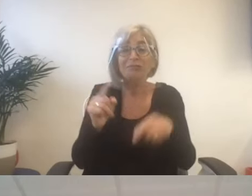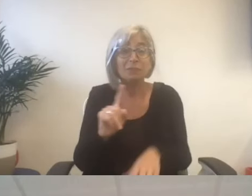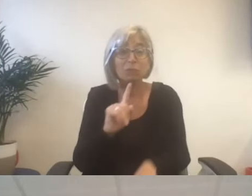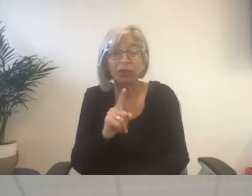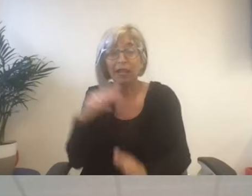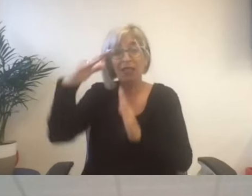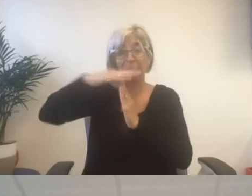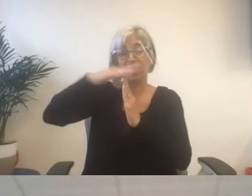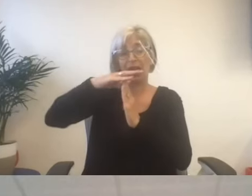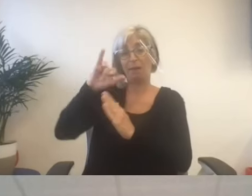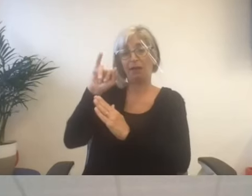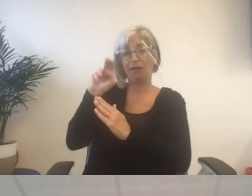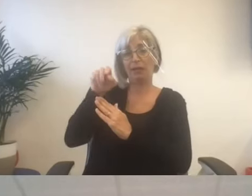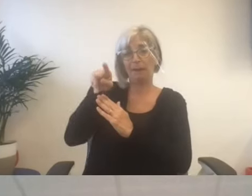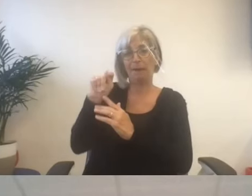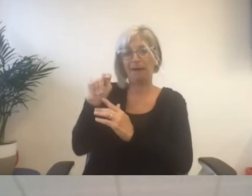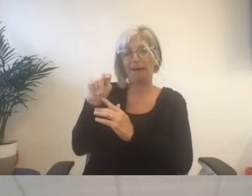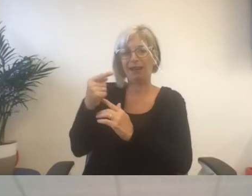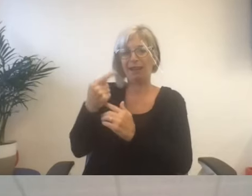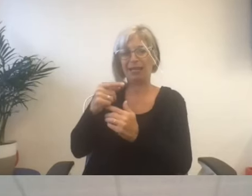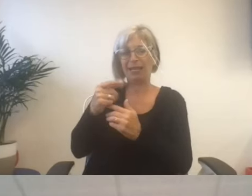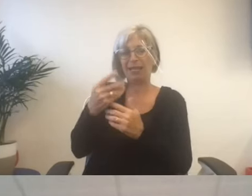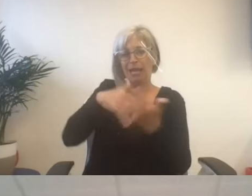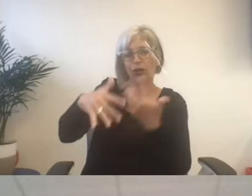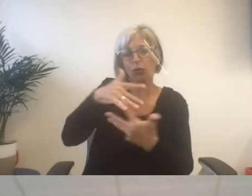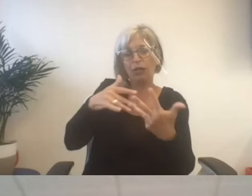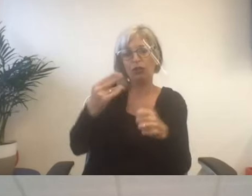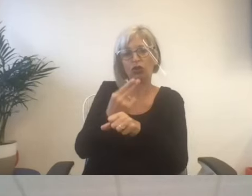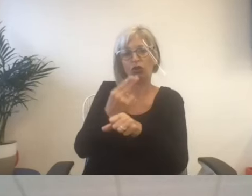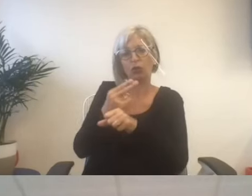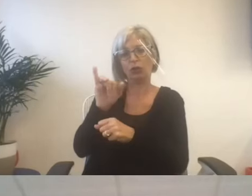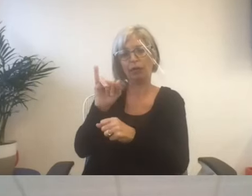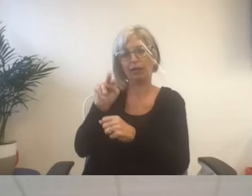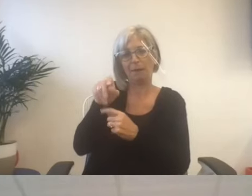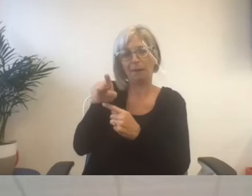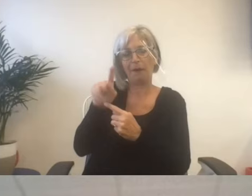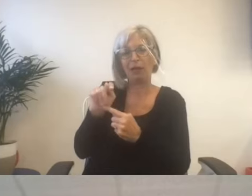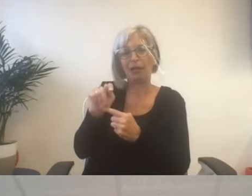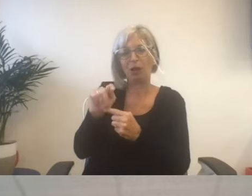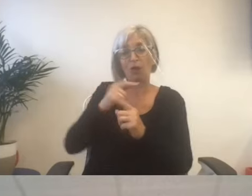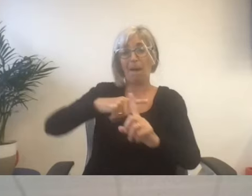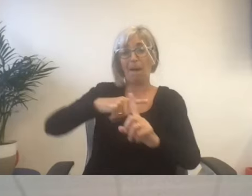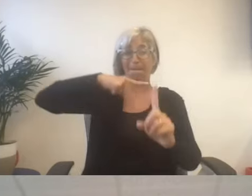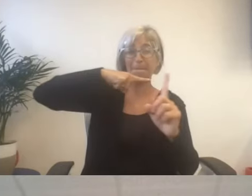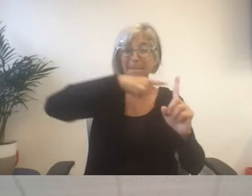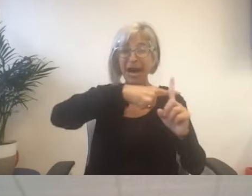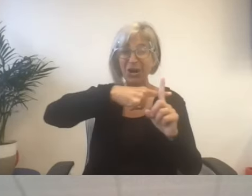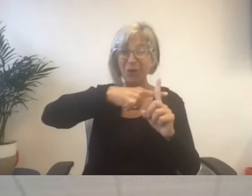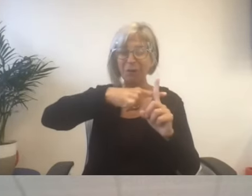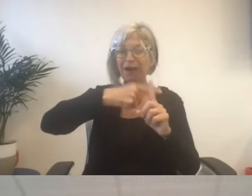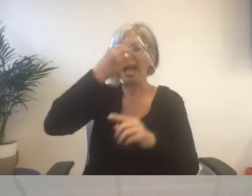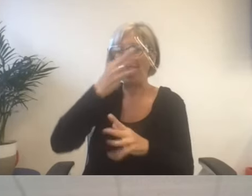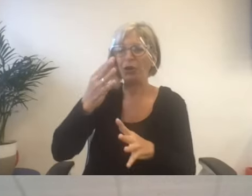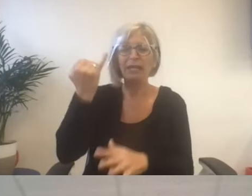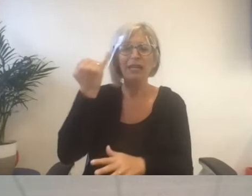the topic of input, I wrote here integration with user input device of choice with a big plus mark, because I don't care if